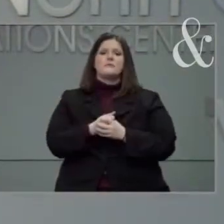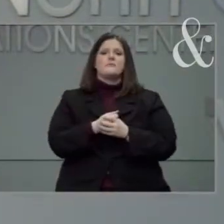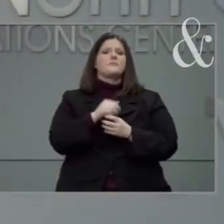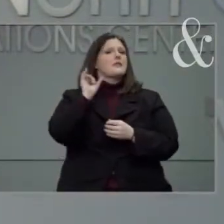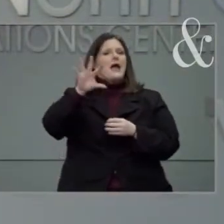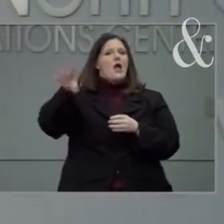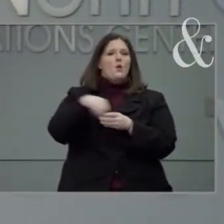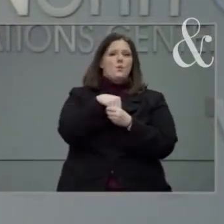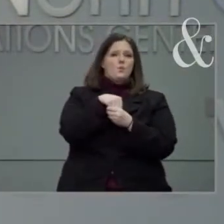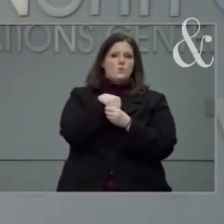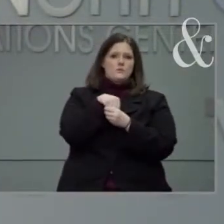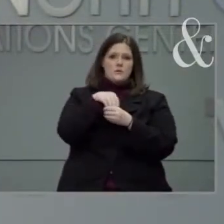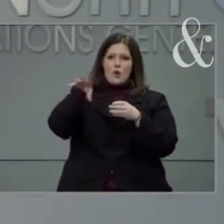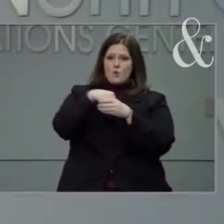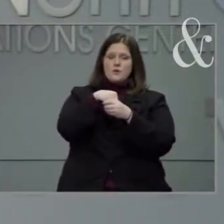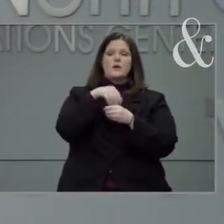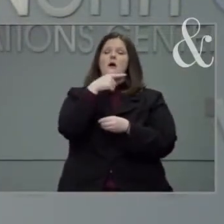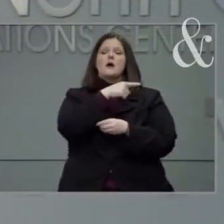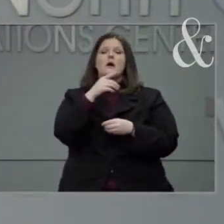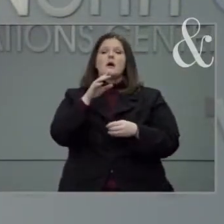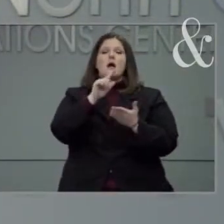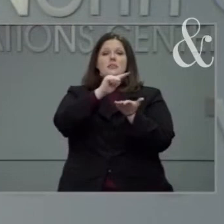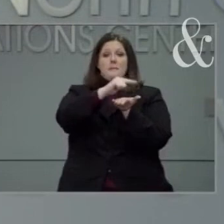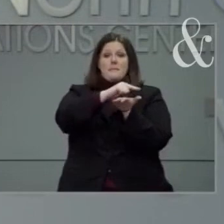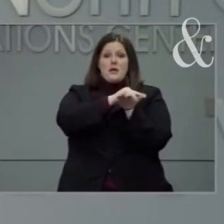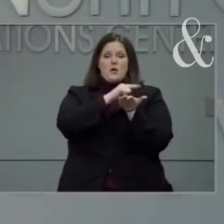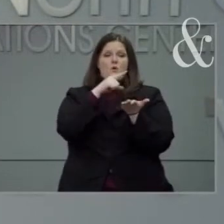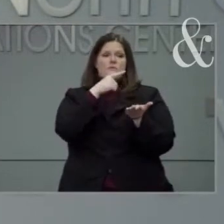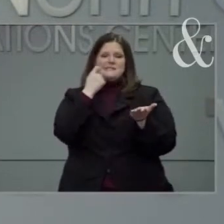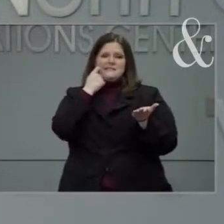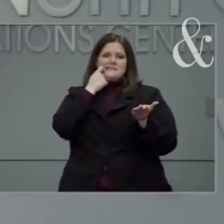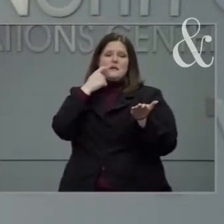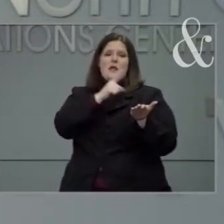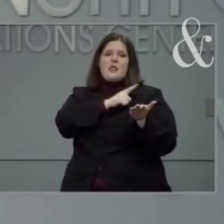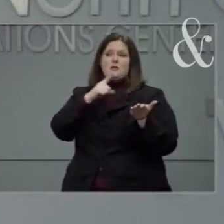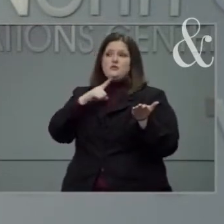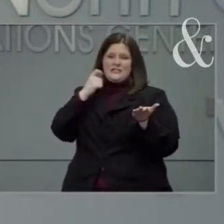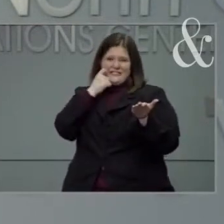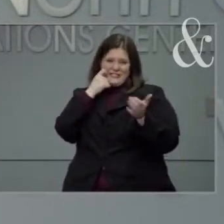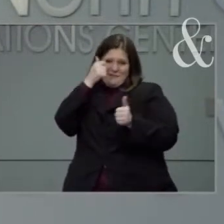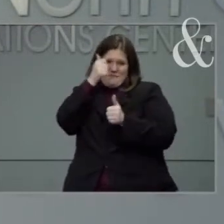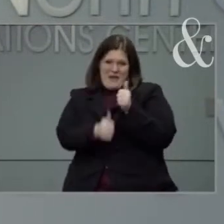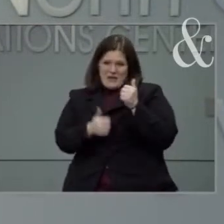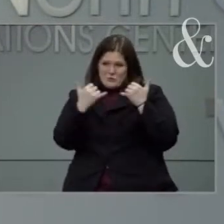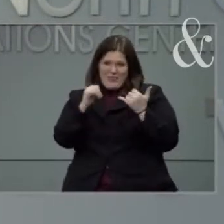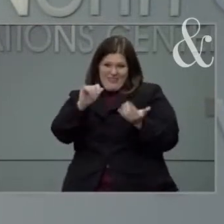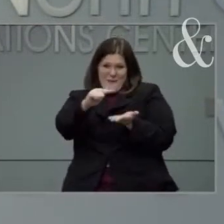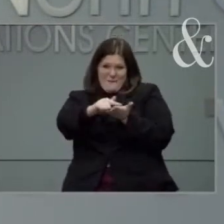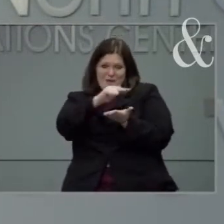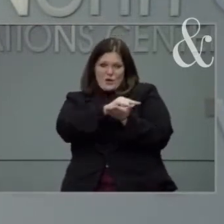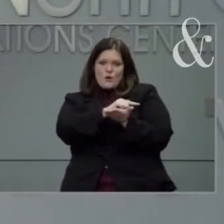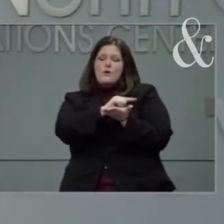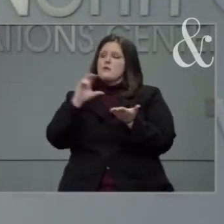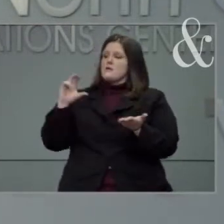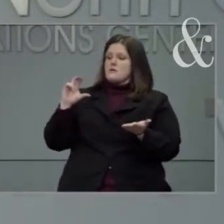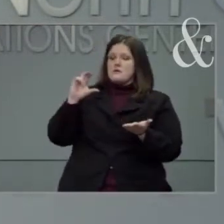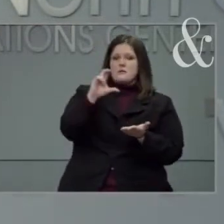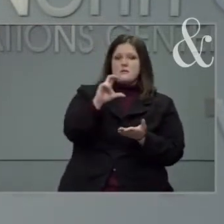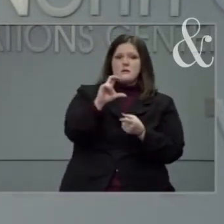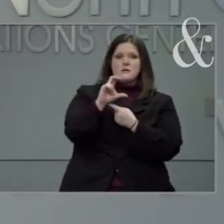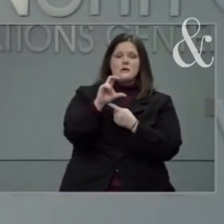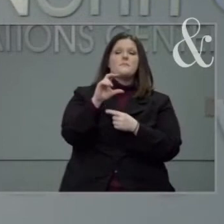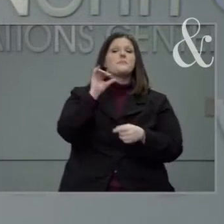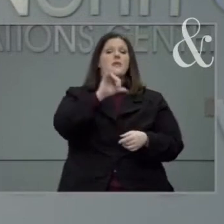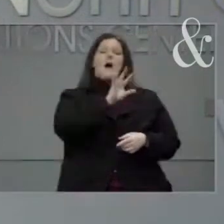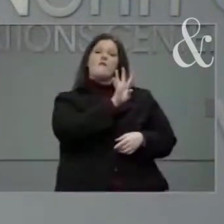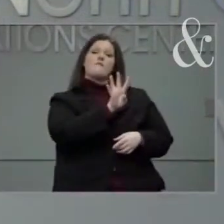inclusive of that. The bill that the legislature passed today appropriates a portion of the $4